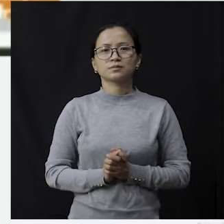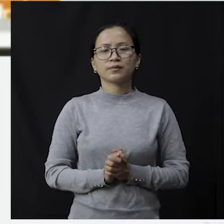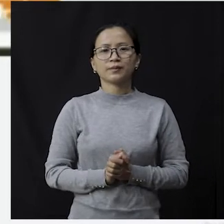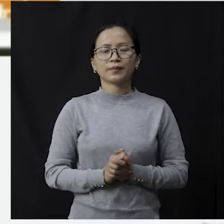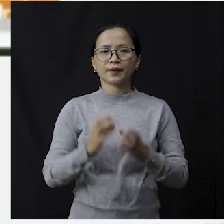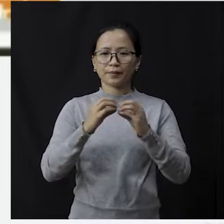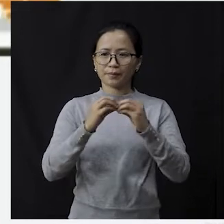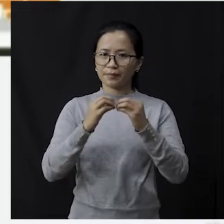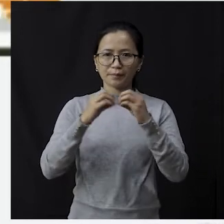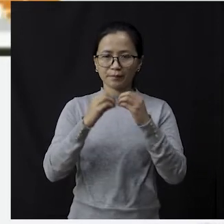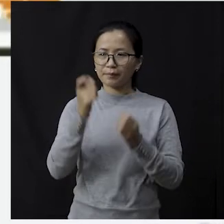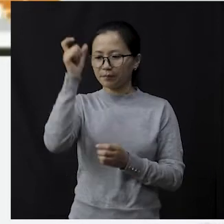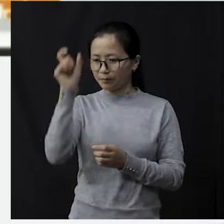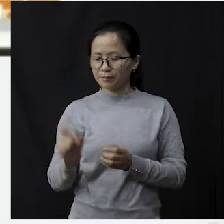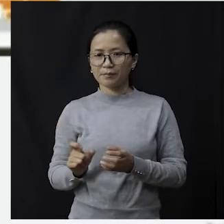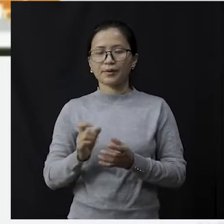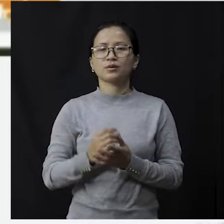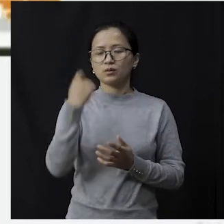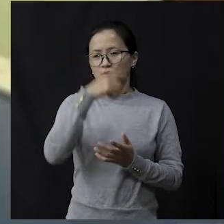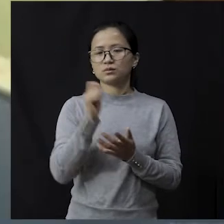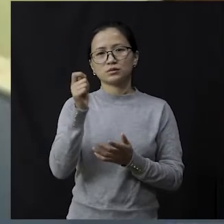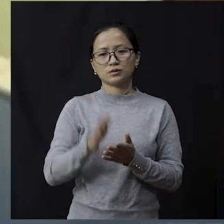A baker works in a bakery.